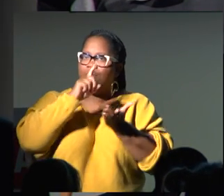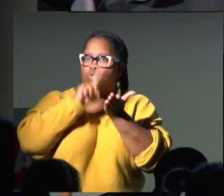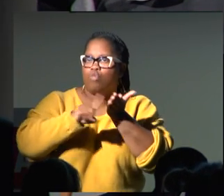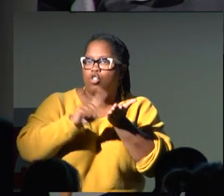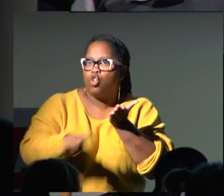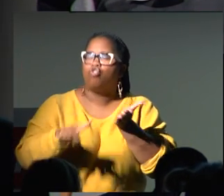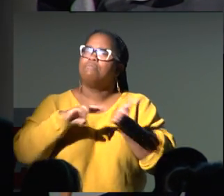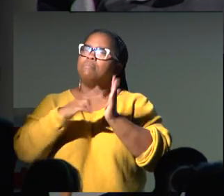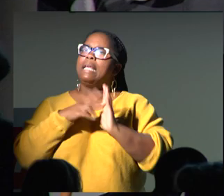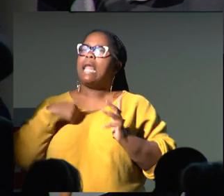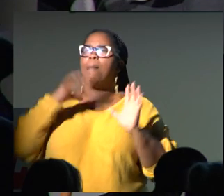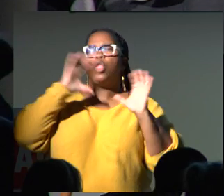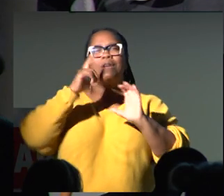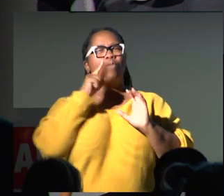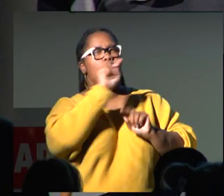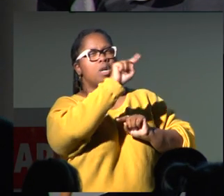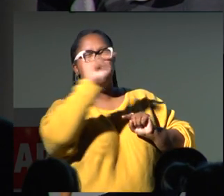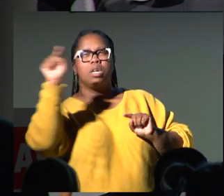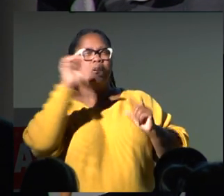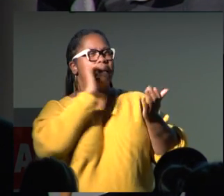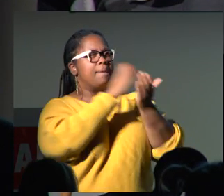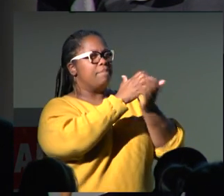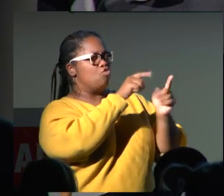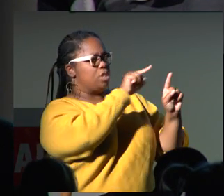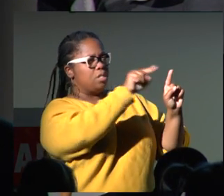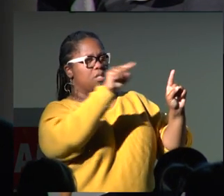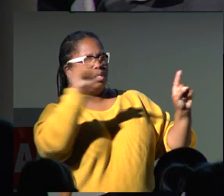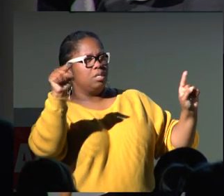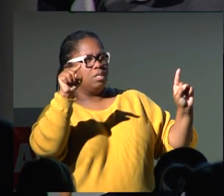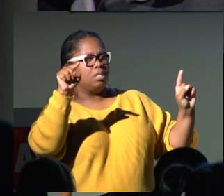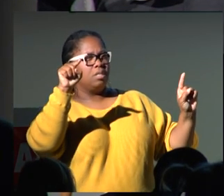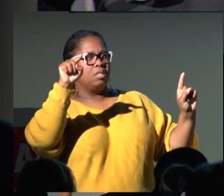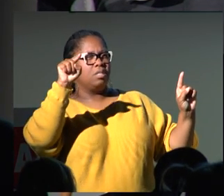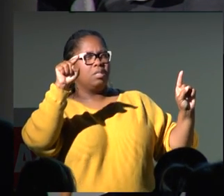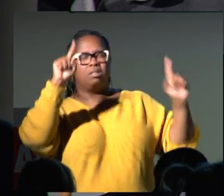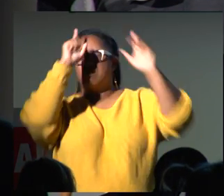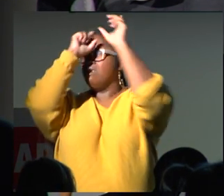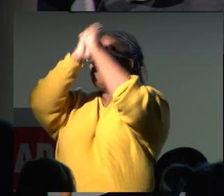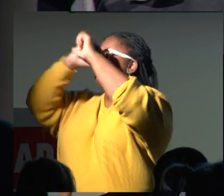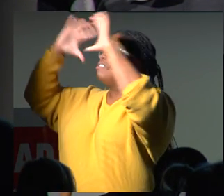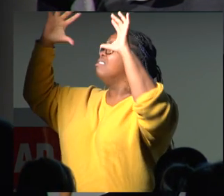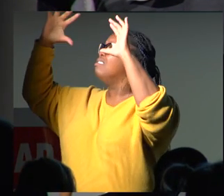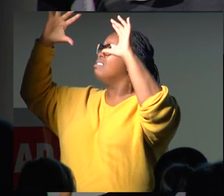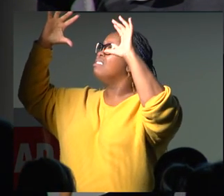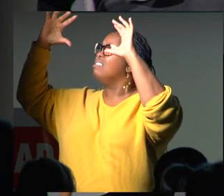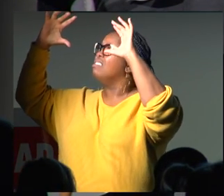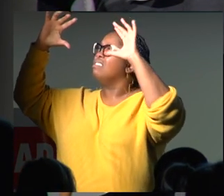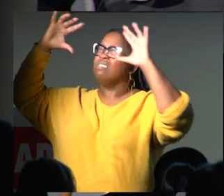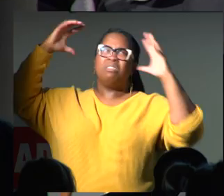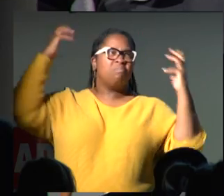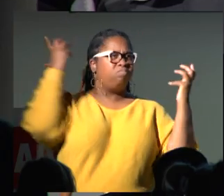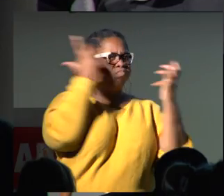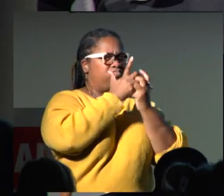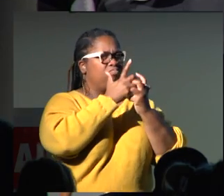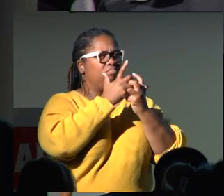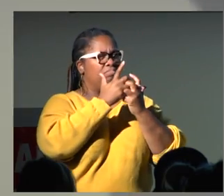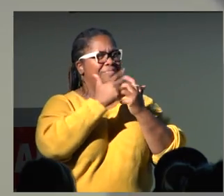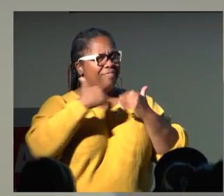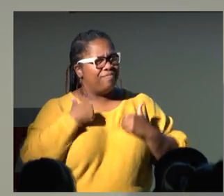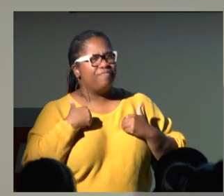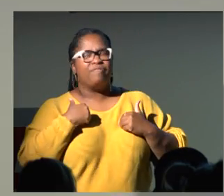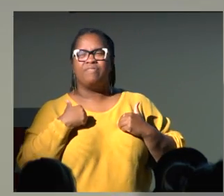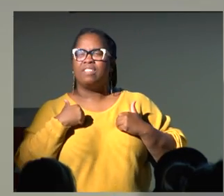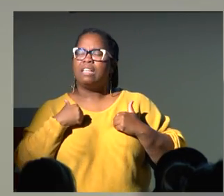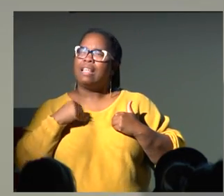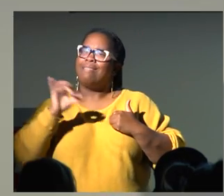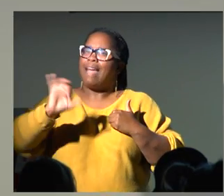for images that can help satisfy all of the components of that piece. It's